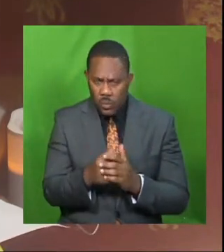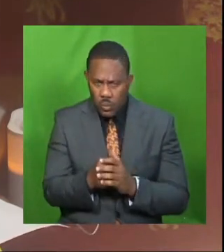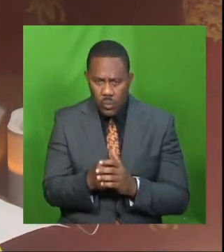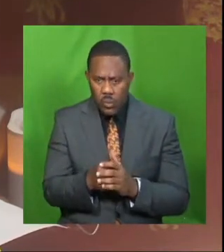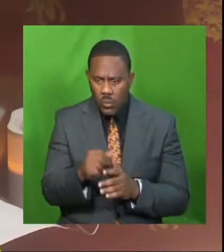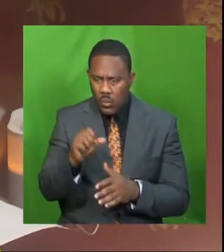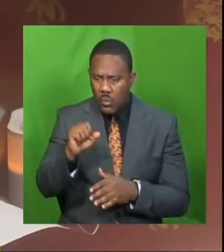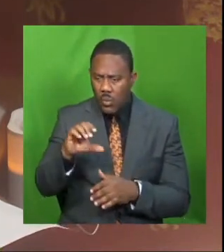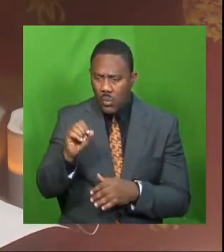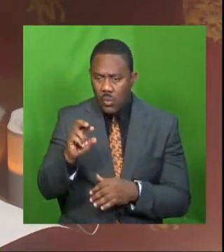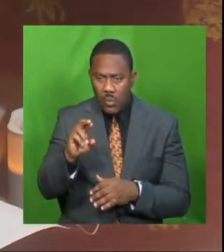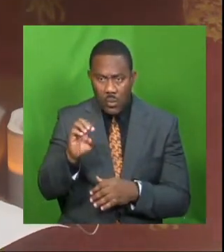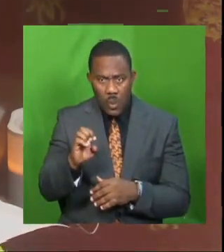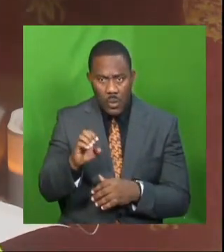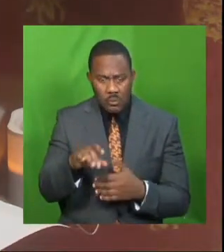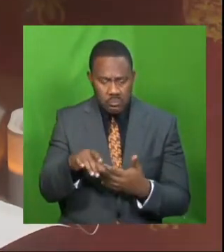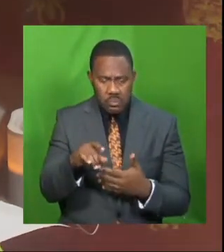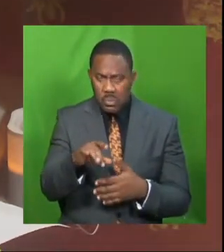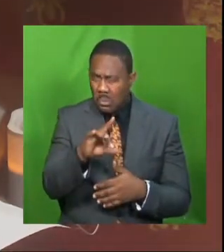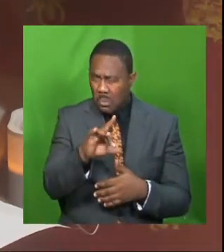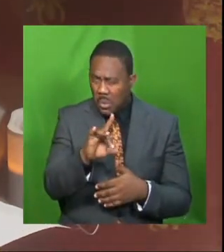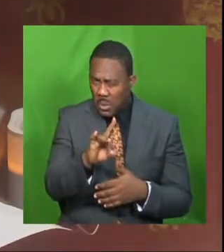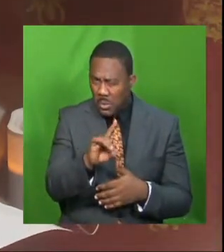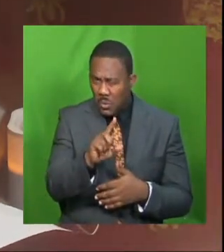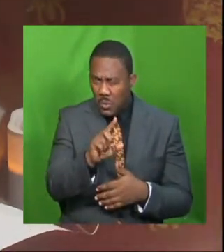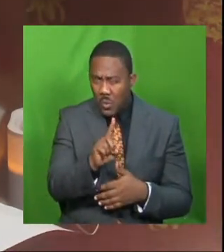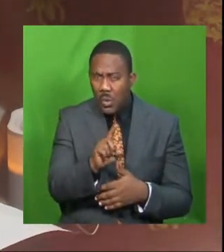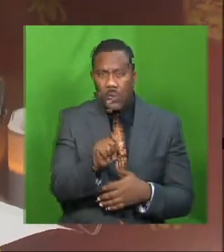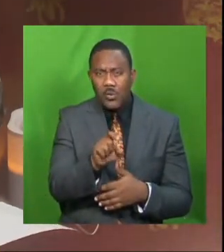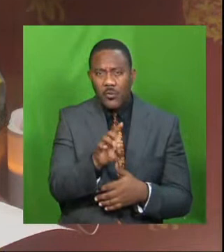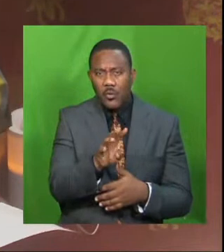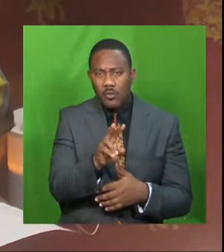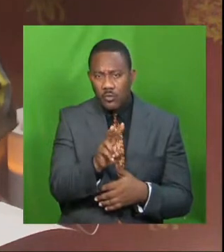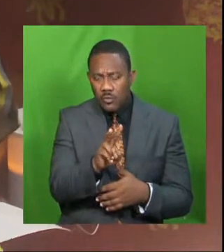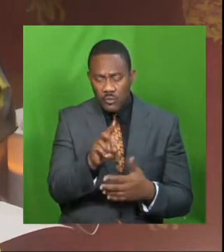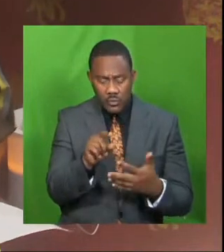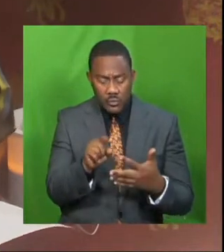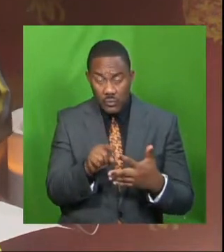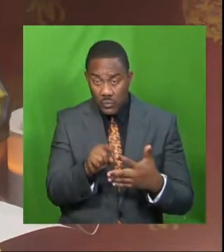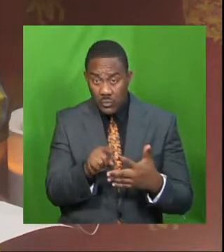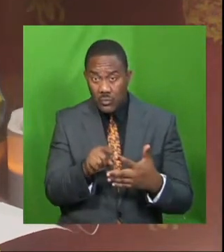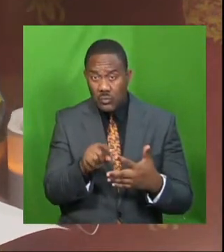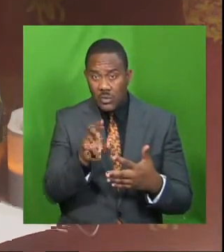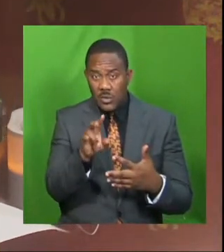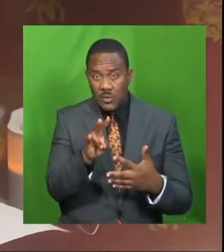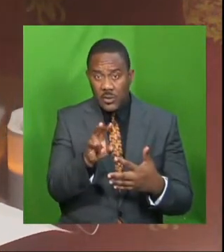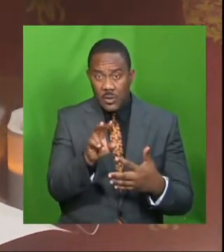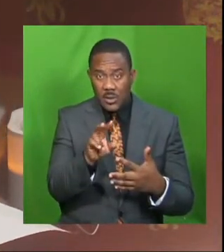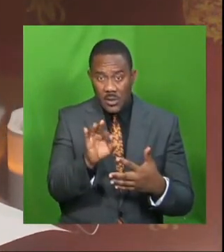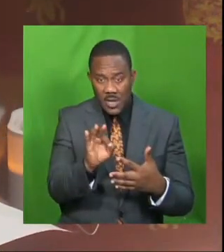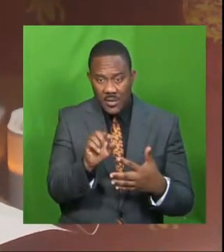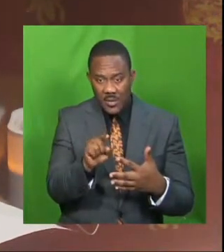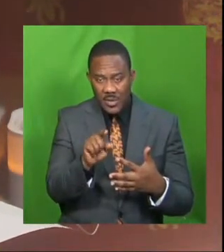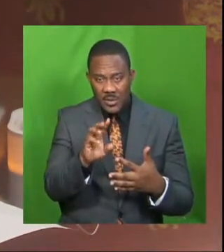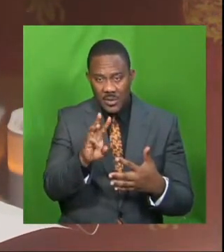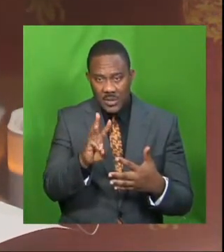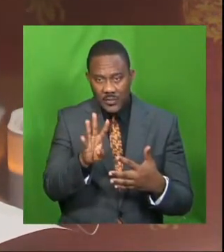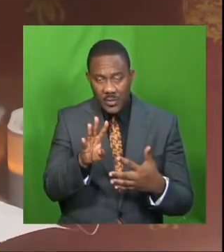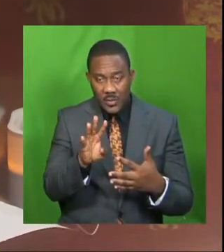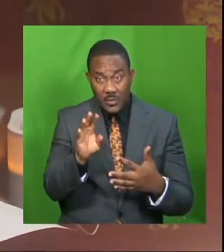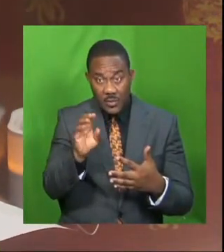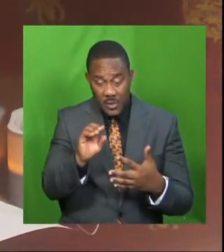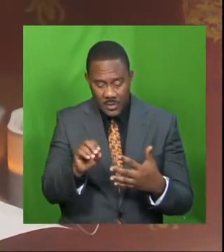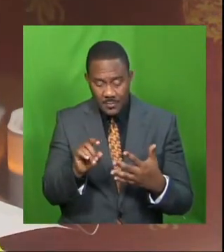legal framework, 81.42%, the social cultural context, 79.64%. Ghana